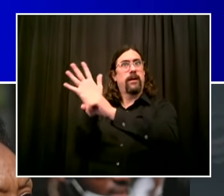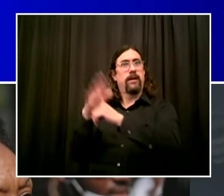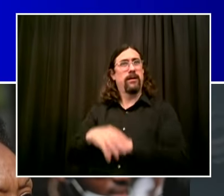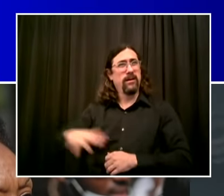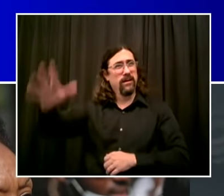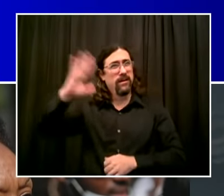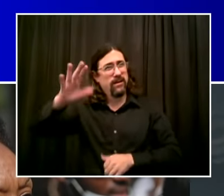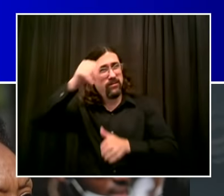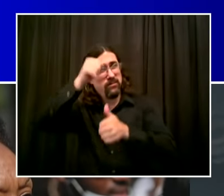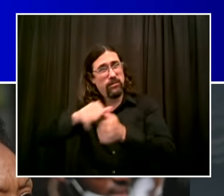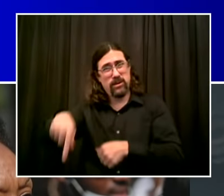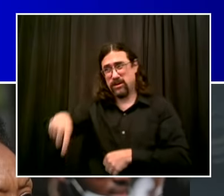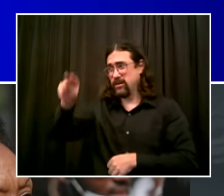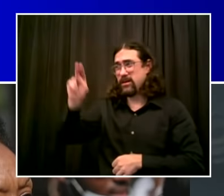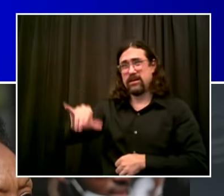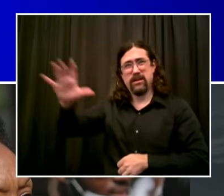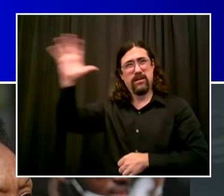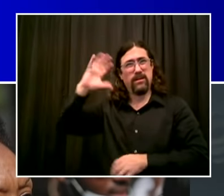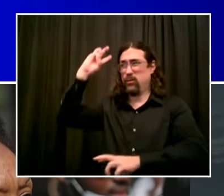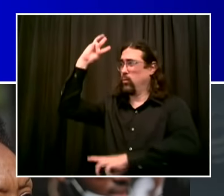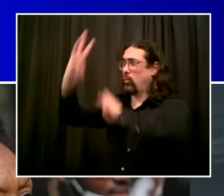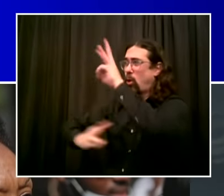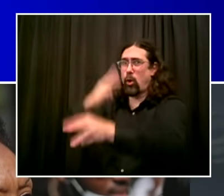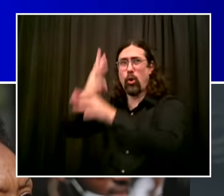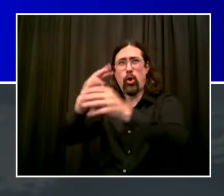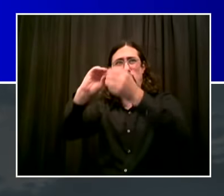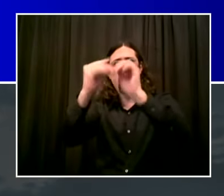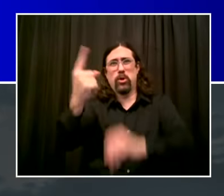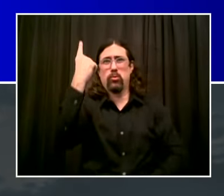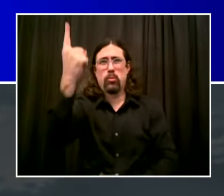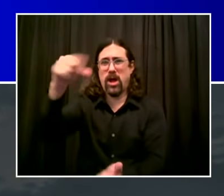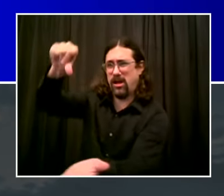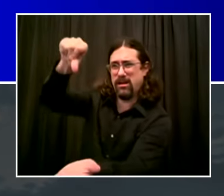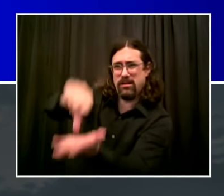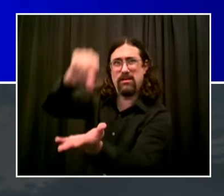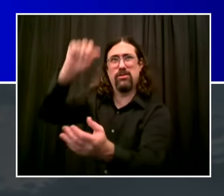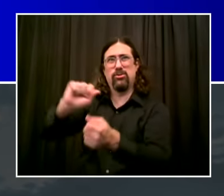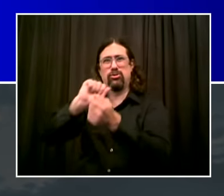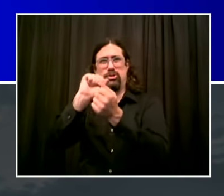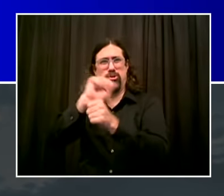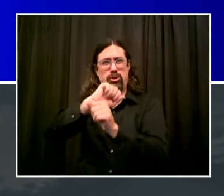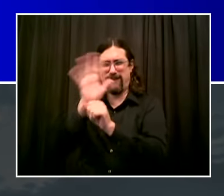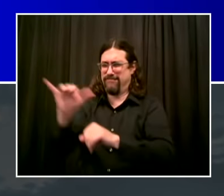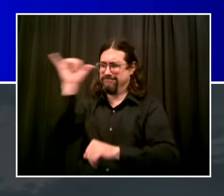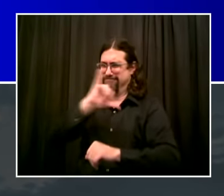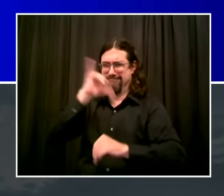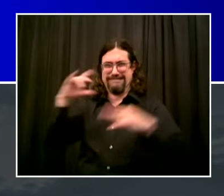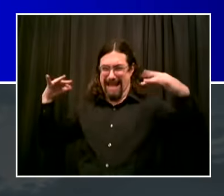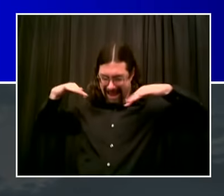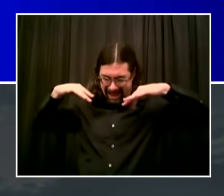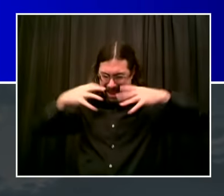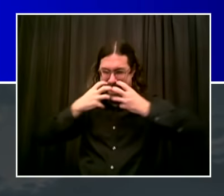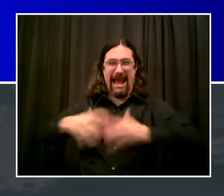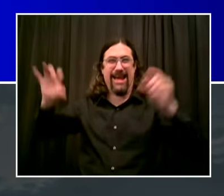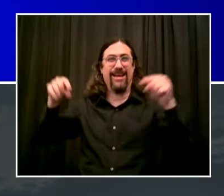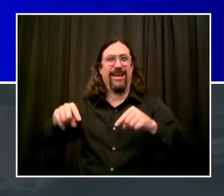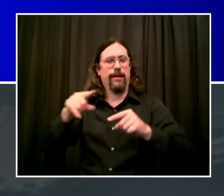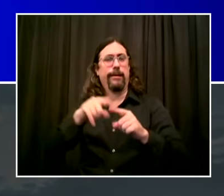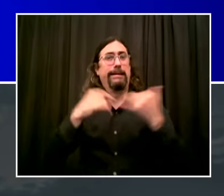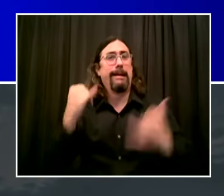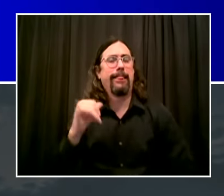1, phase 2, phase 3, and now phase 4 exactly on schedule, and we have. And again, credit to all of you.